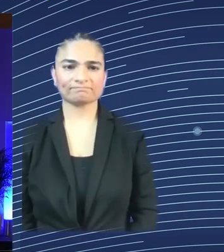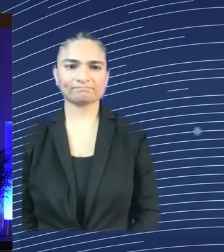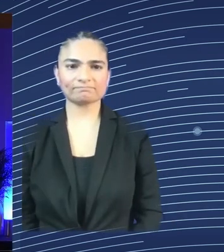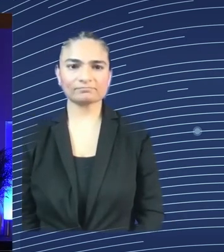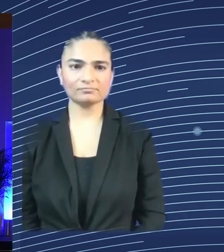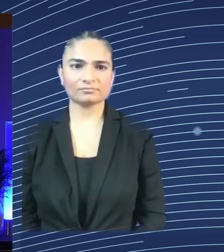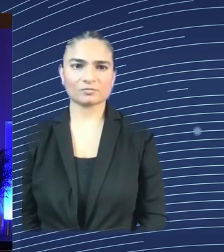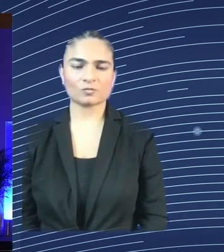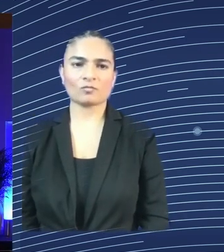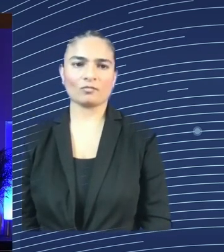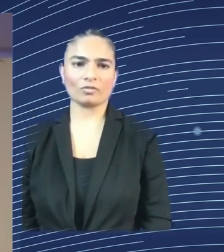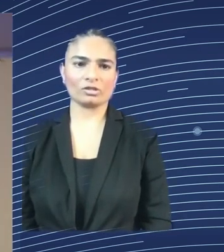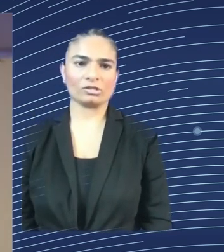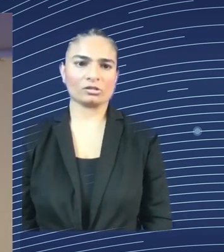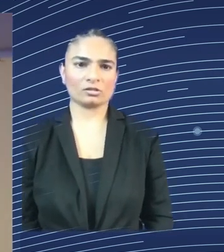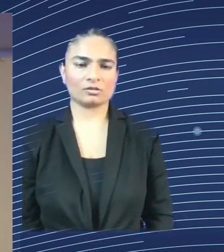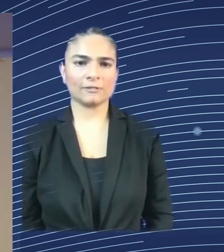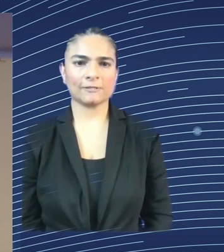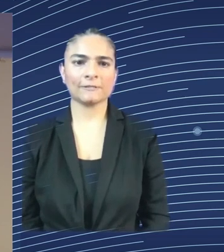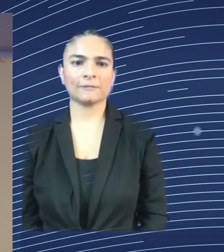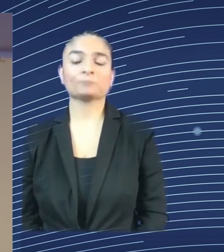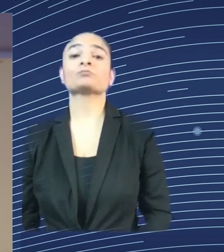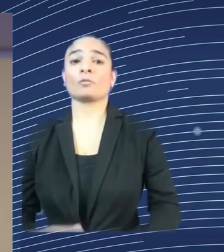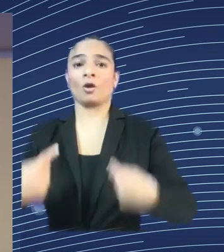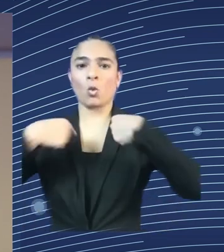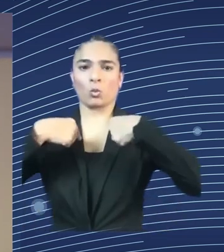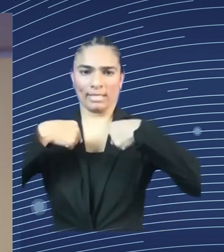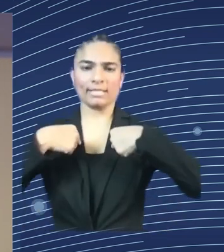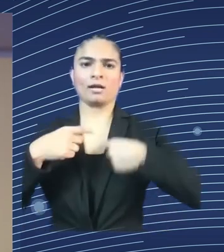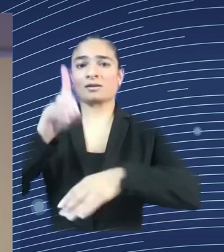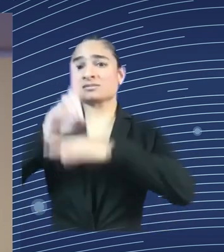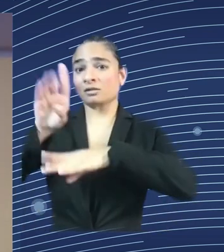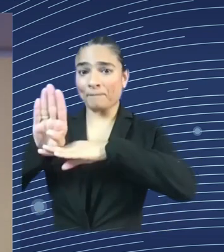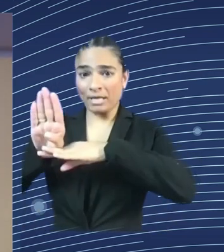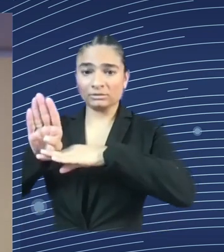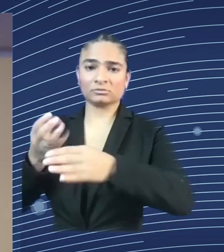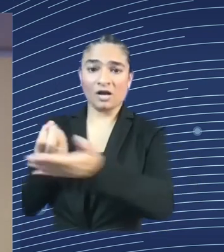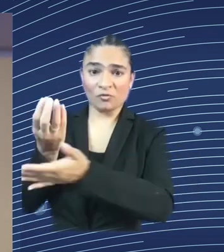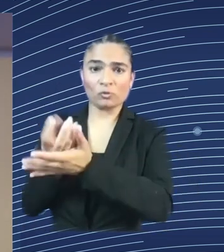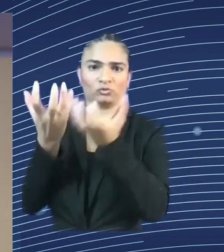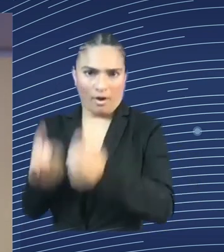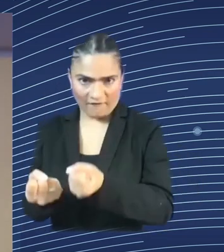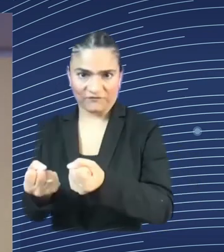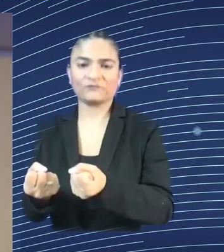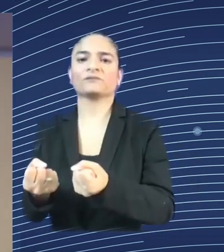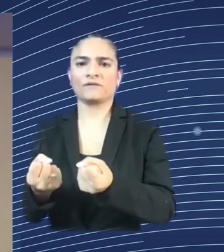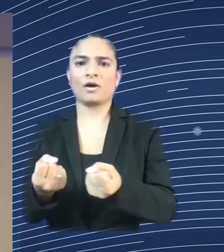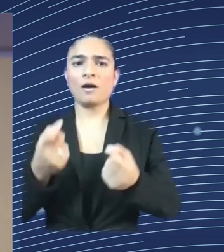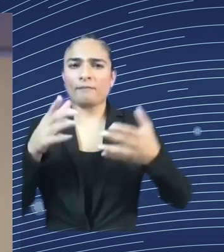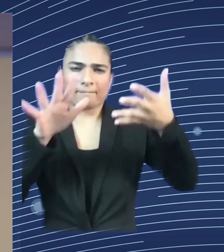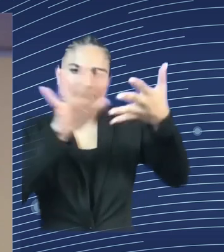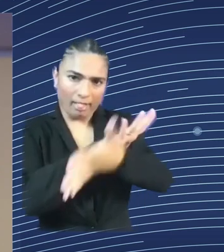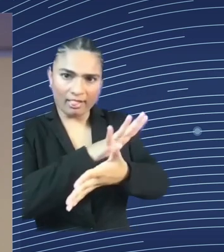already due to the databases. Because if you are not in a database, that's the most important blind spot you will